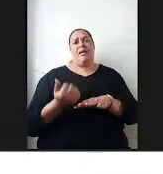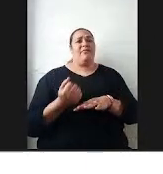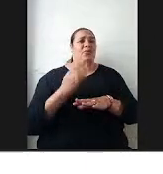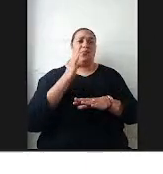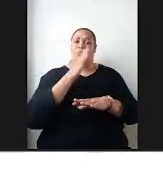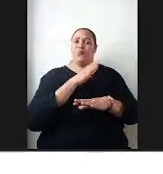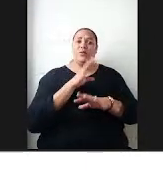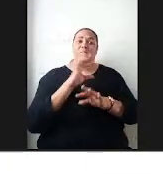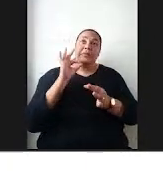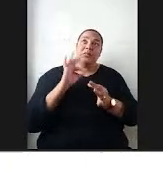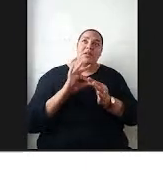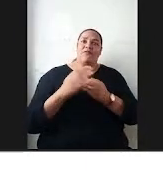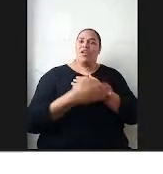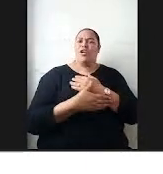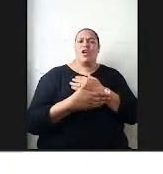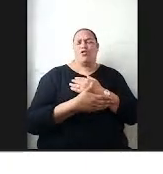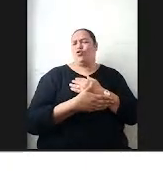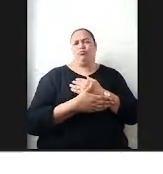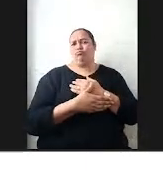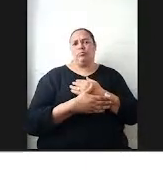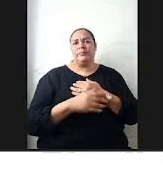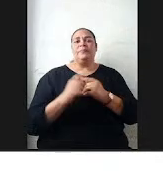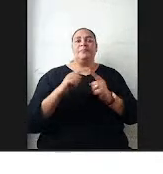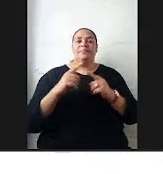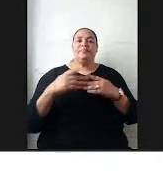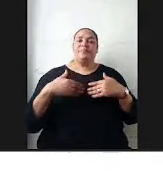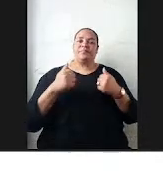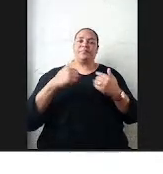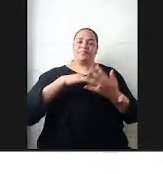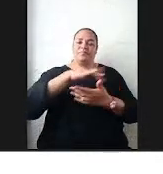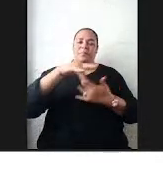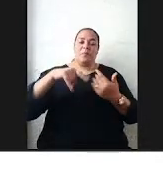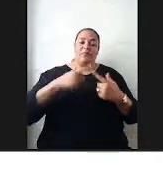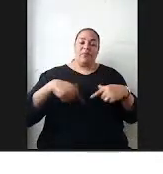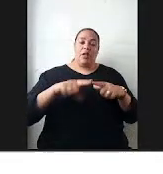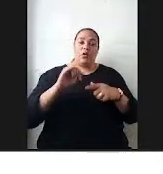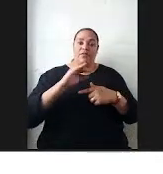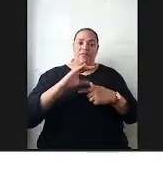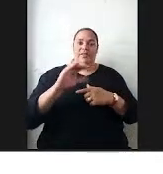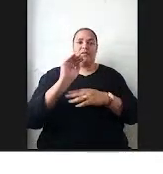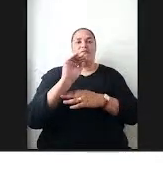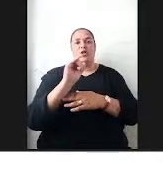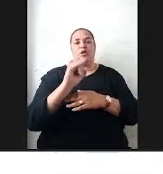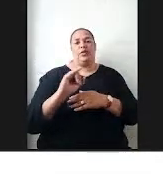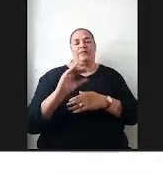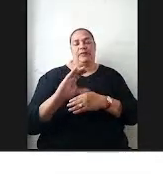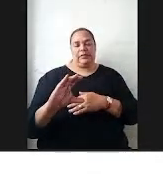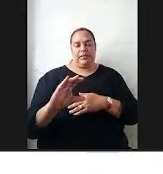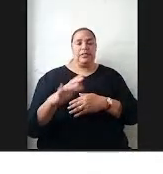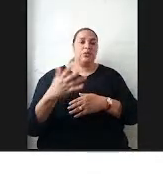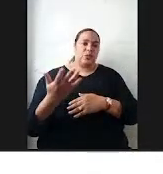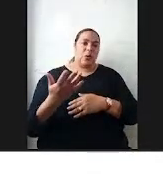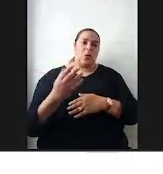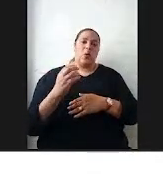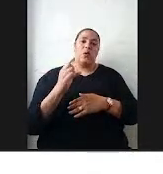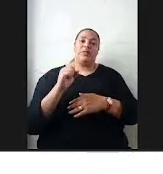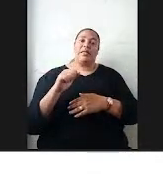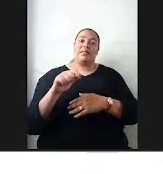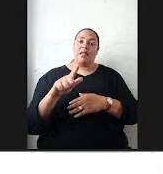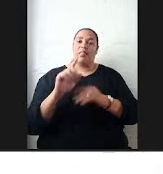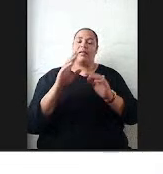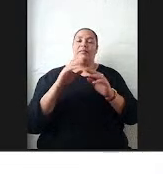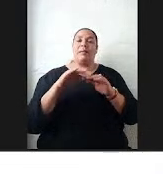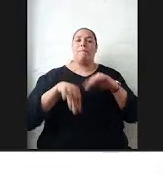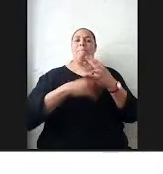specific country. In fact, it's in a healthy mix between local investors and foreign investors. Now, Sasol, of course, is a multinational